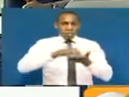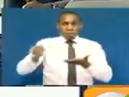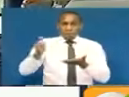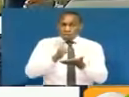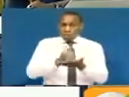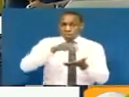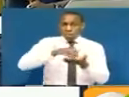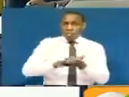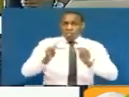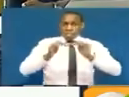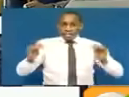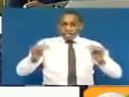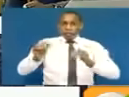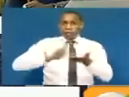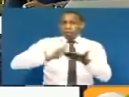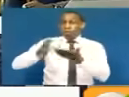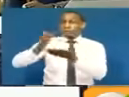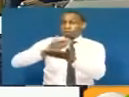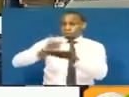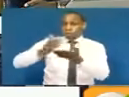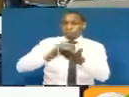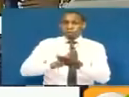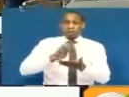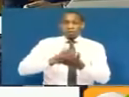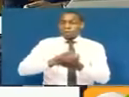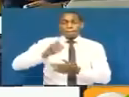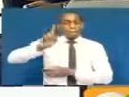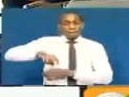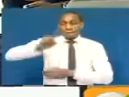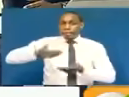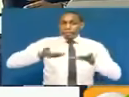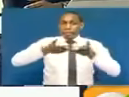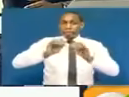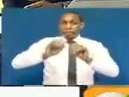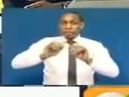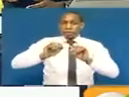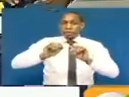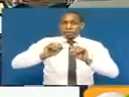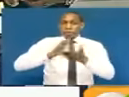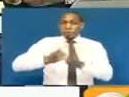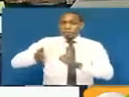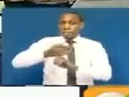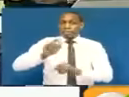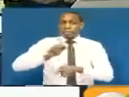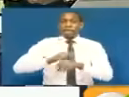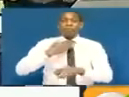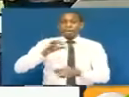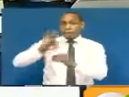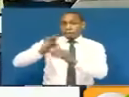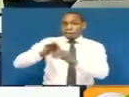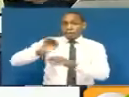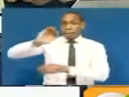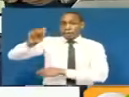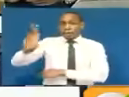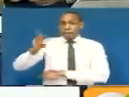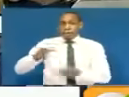appointive positions, equity in resource sharing as some of the irreducible minimums to be met by those seeking votes